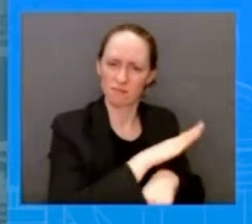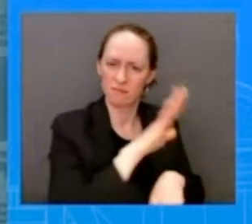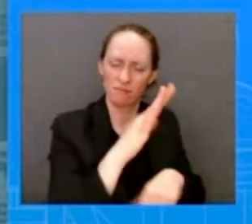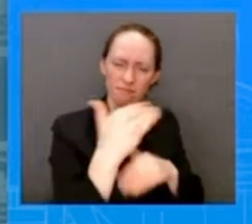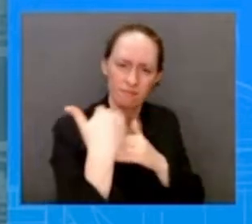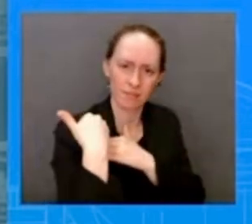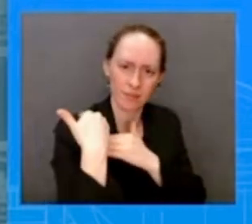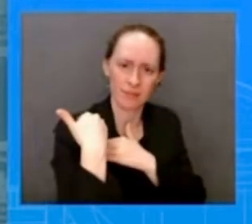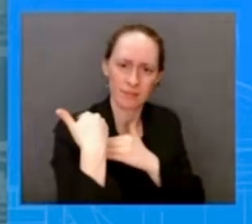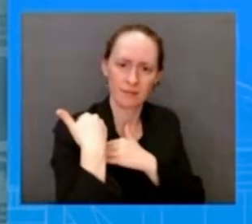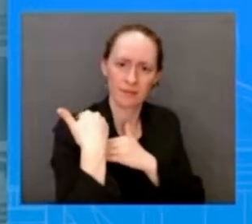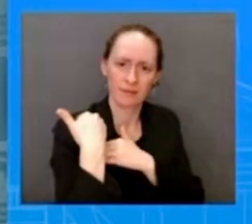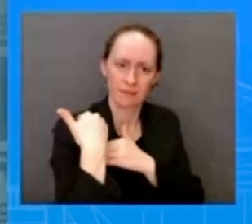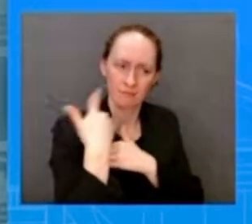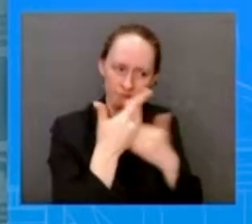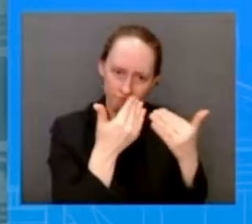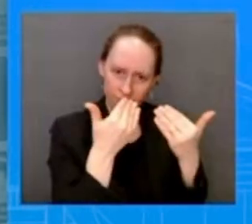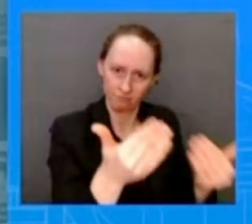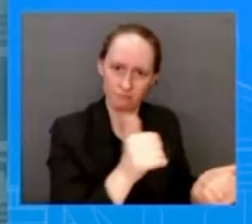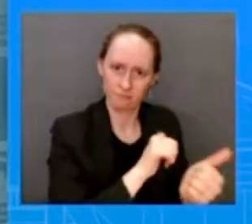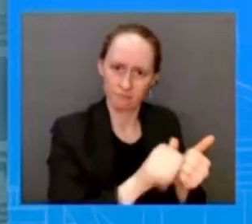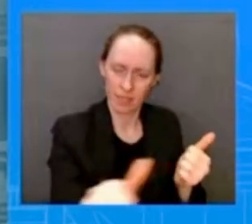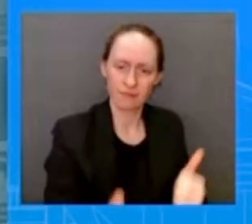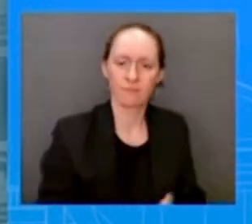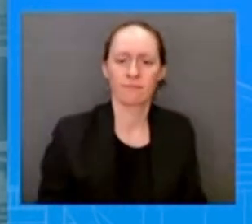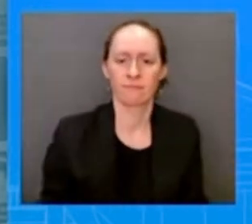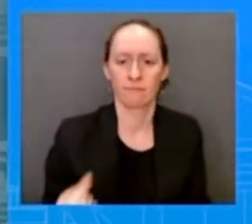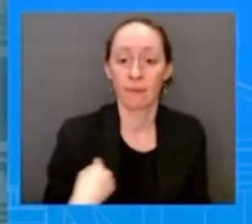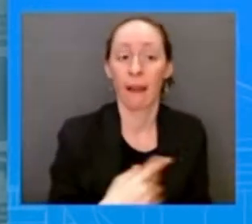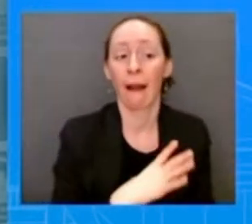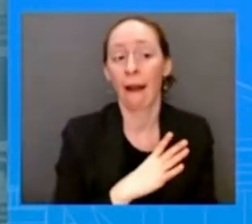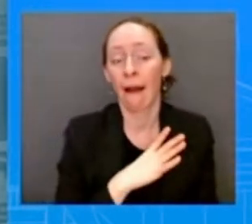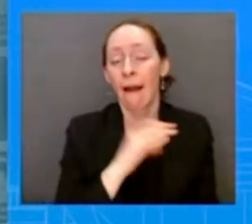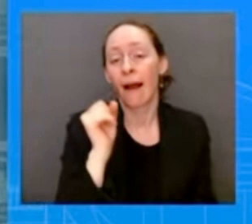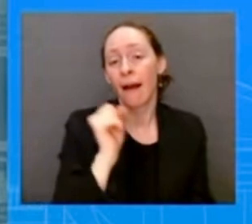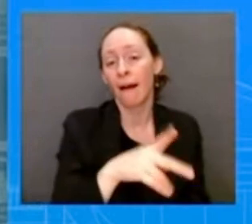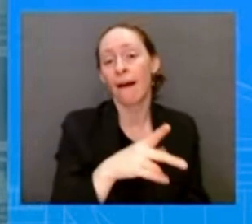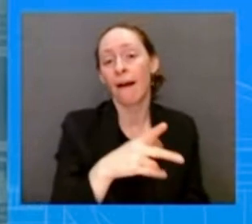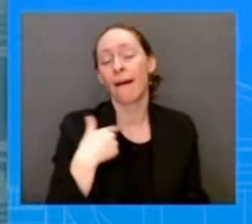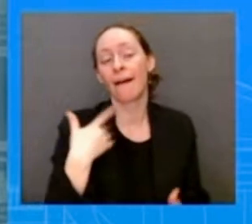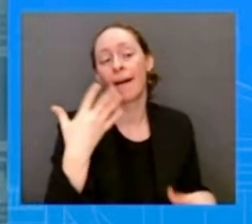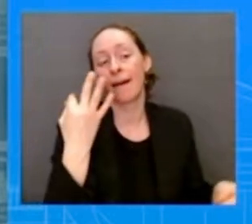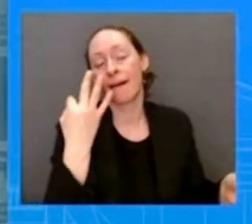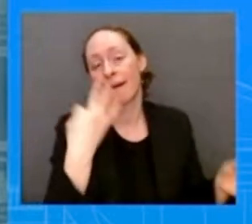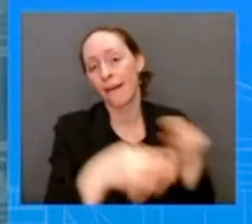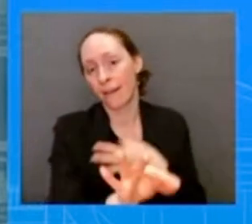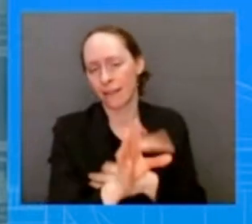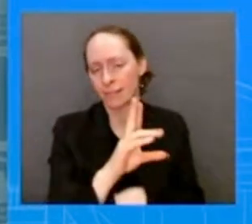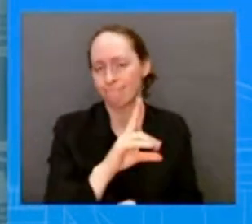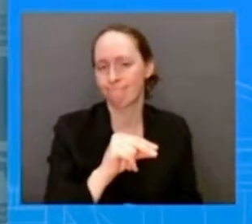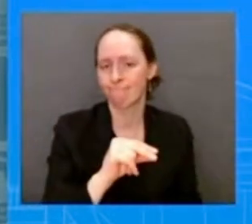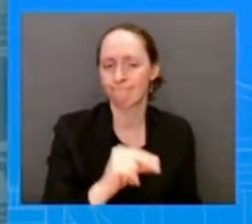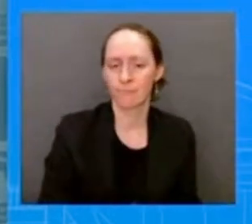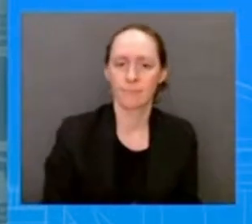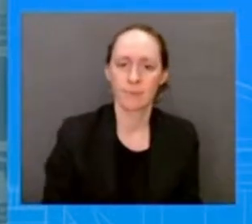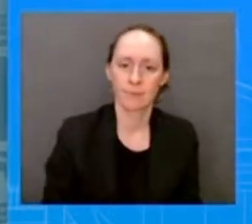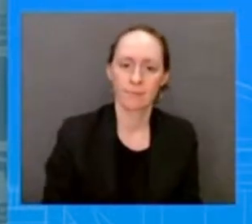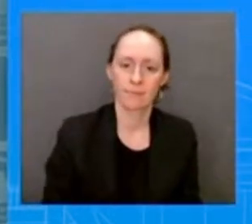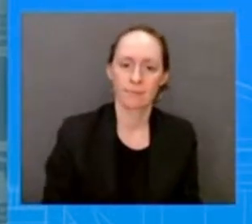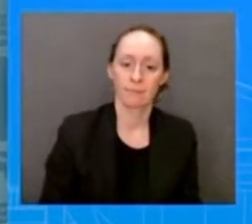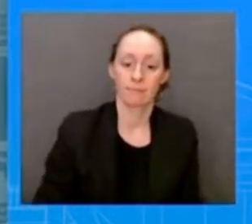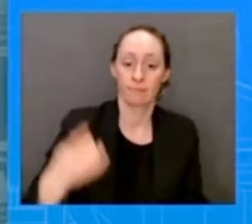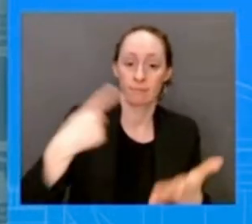negotiable, and we've been very clear about that. The President next week is going to put forward his budget on March 9th. He's going to lay out